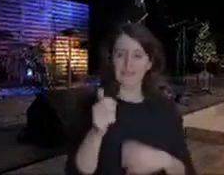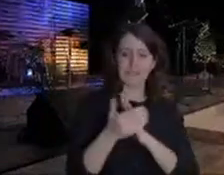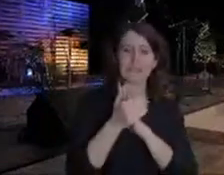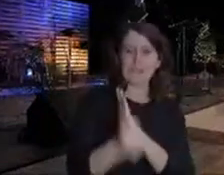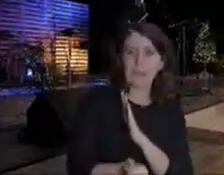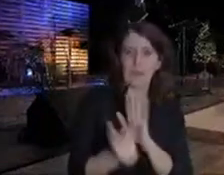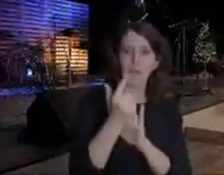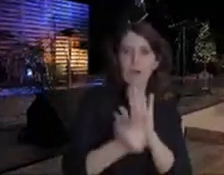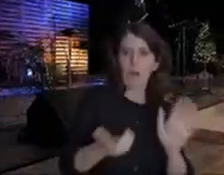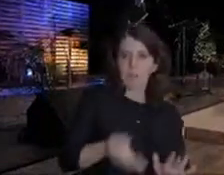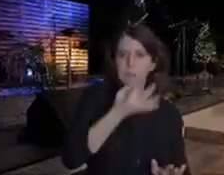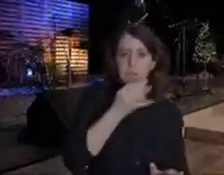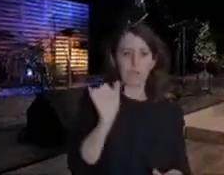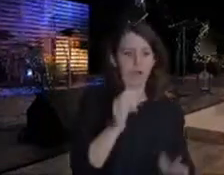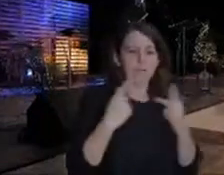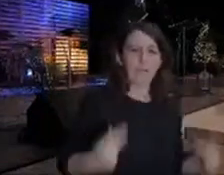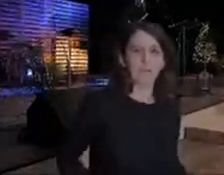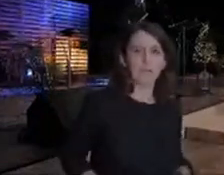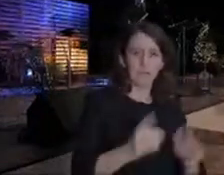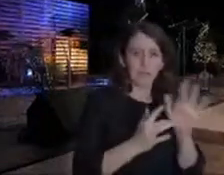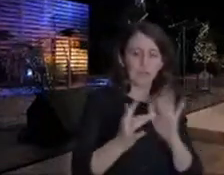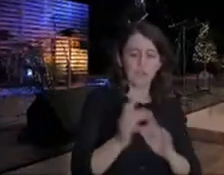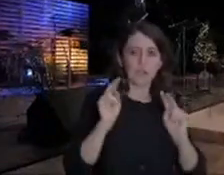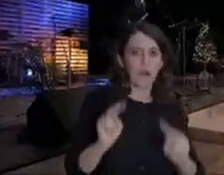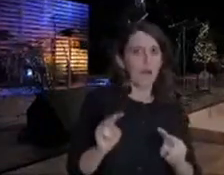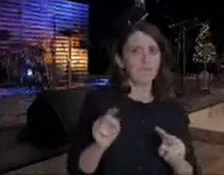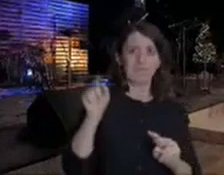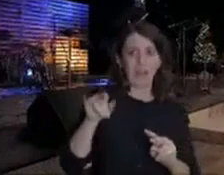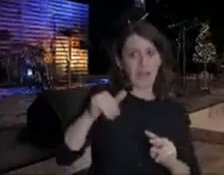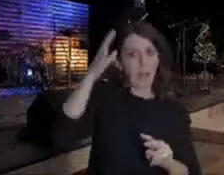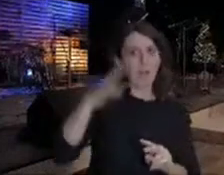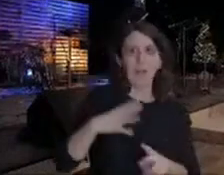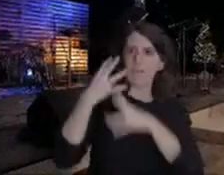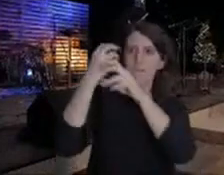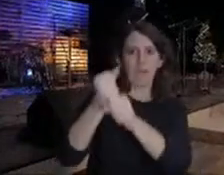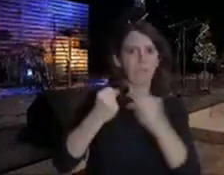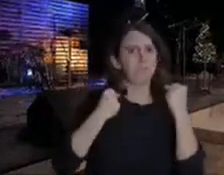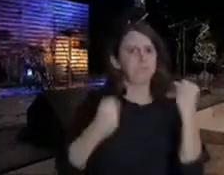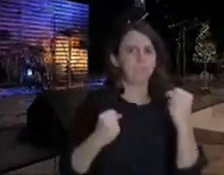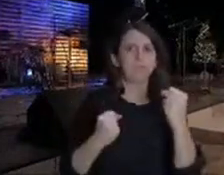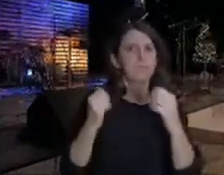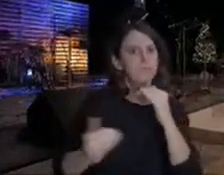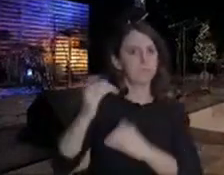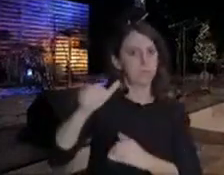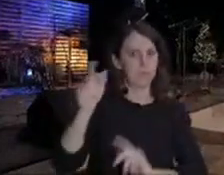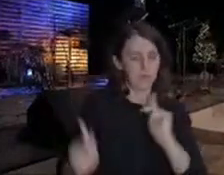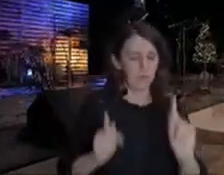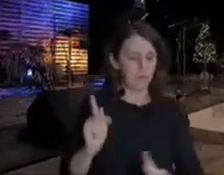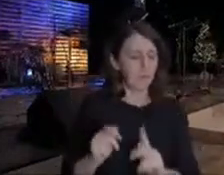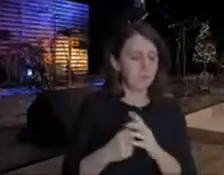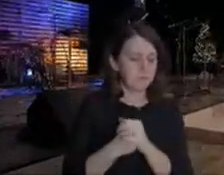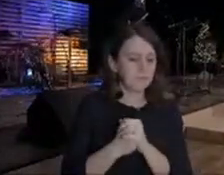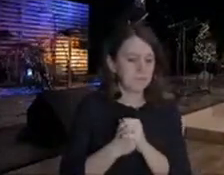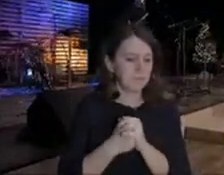great faith in all of Israel." You see it as he interacts with people. You see it with the people that he surrounds himself with. You see